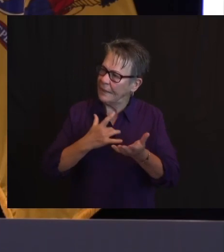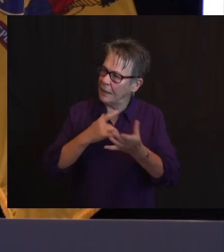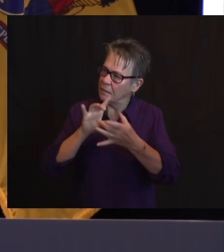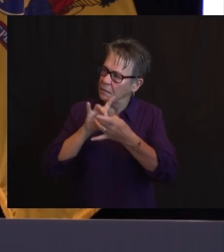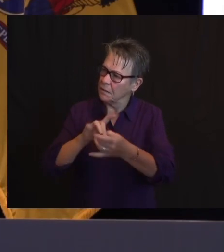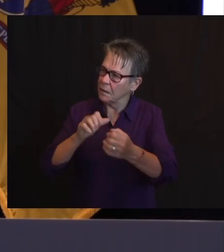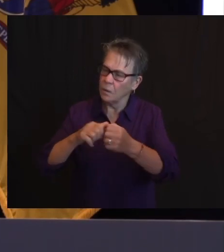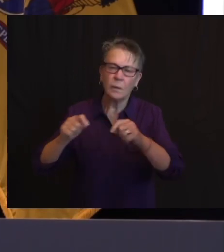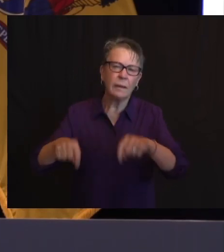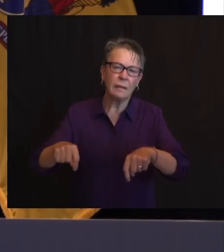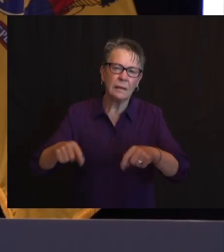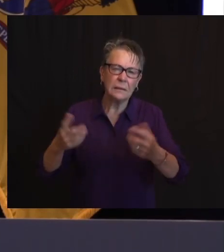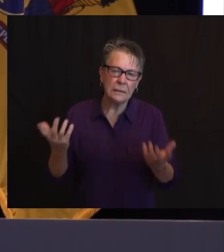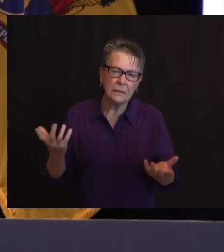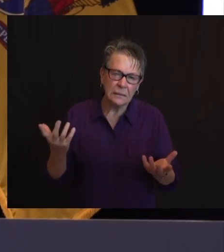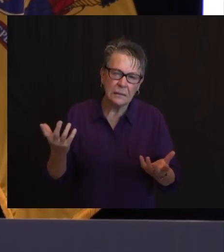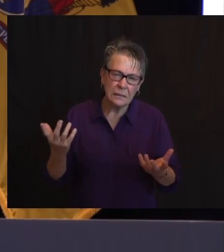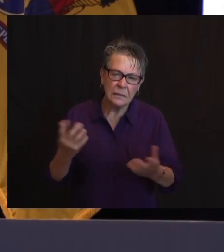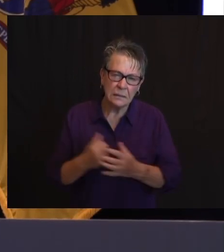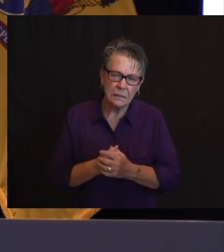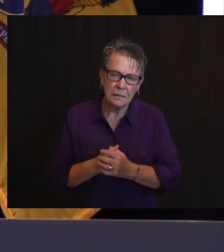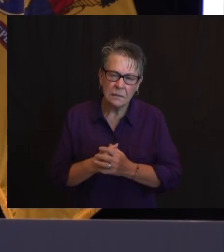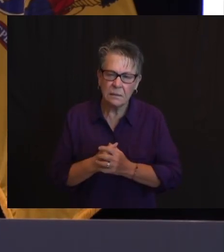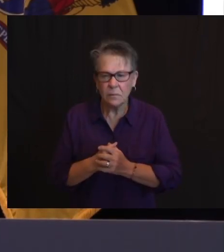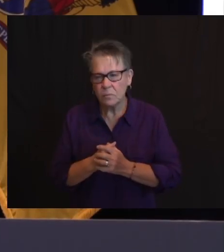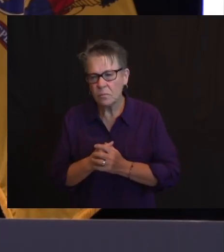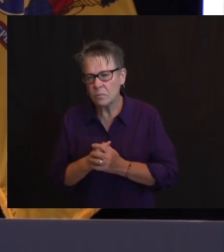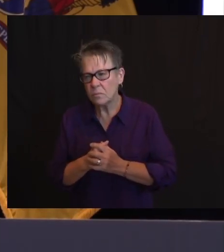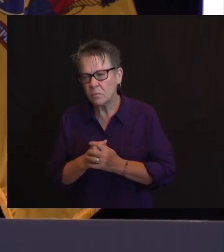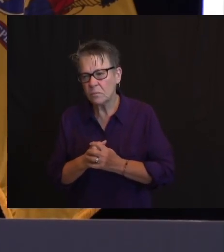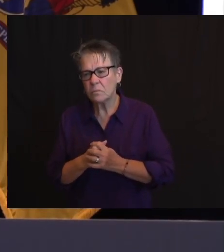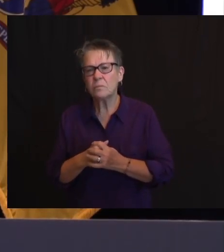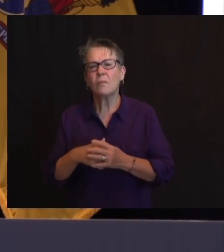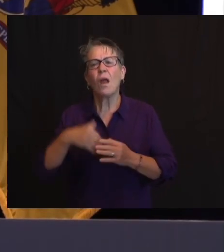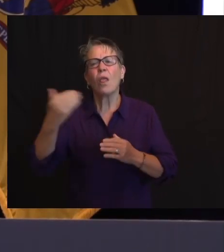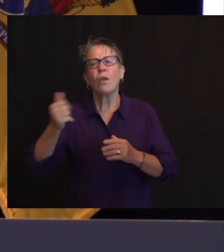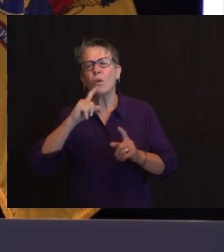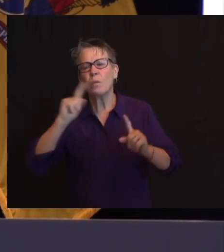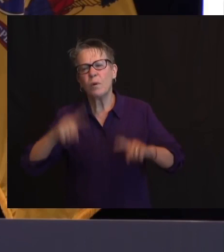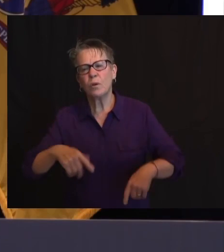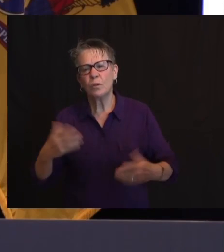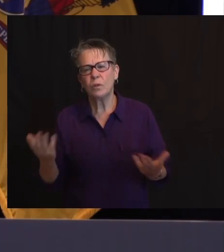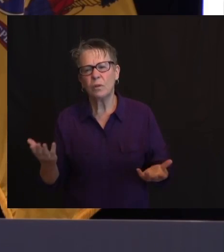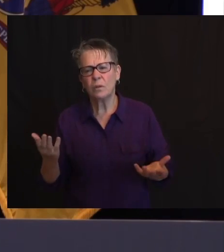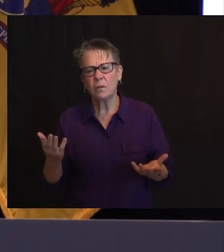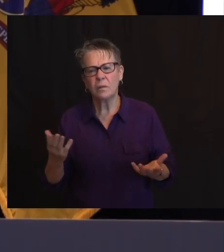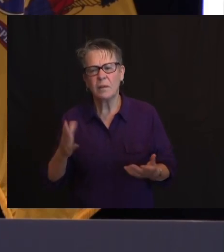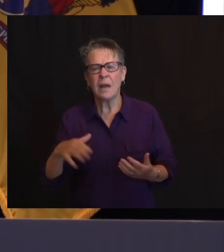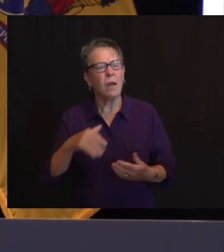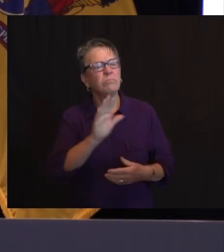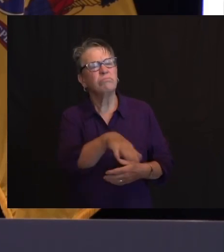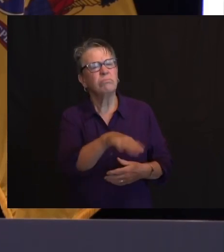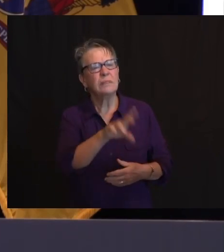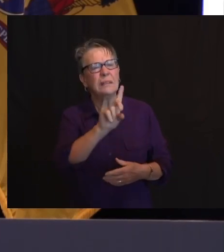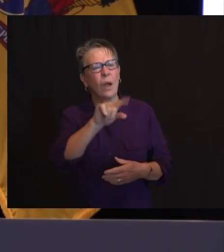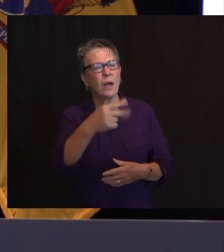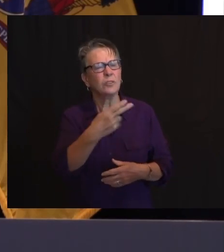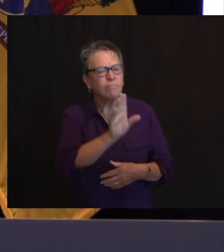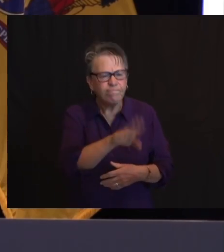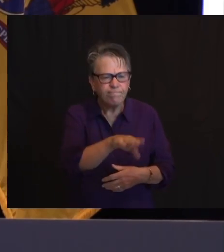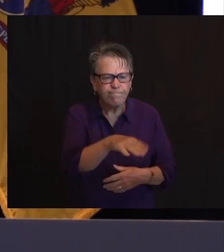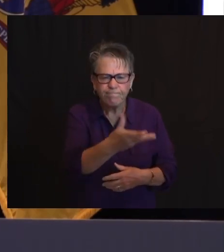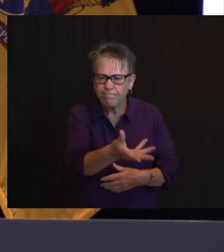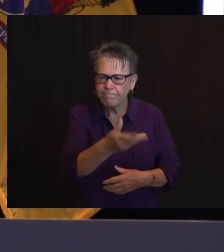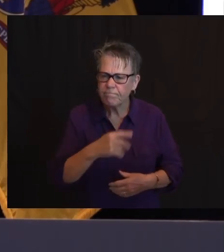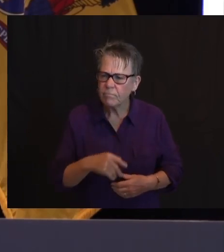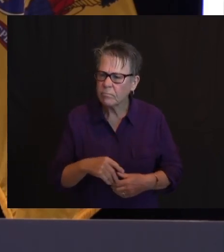Question for Judy Persicelli. Commissioner, can you bring us up to date with the progress of the contact tracing app that's been deployed on college campuses this